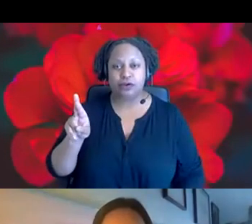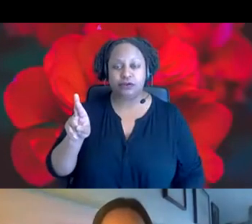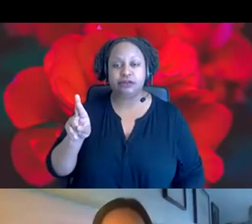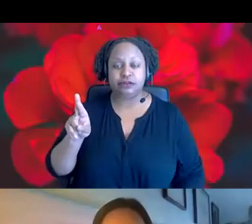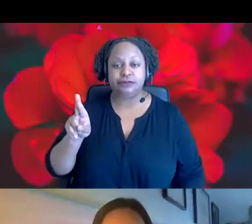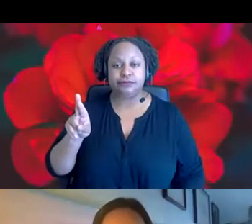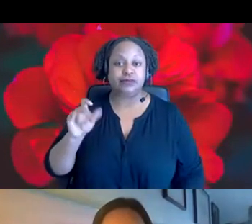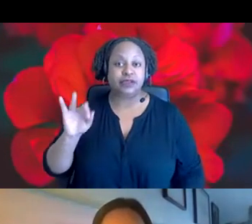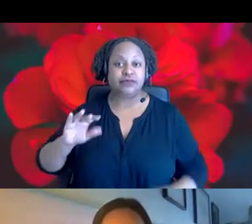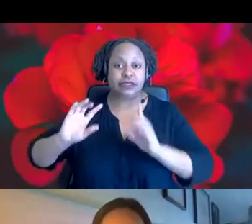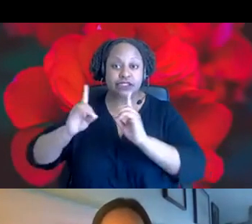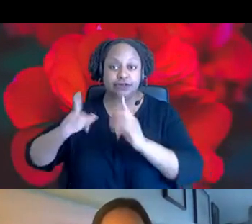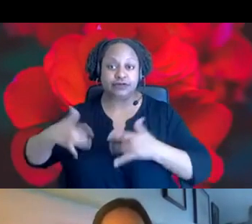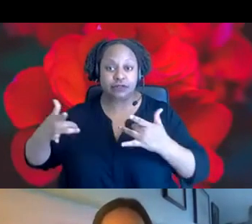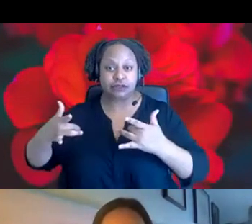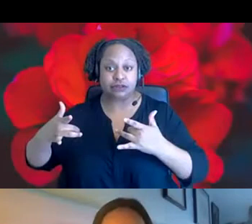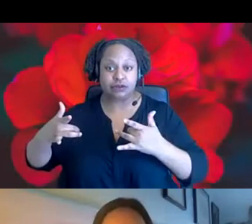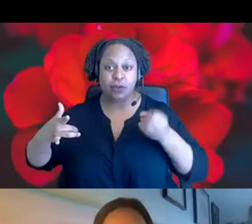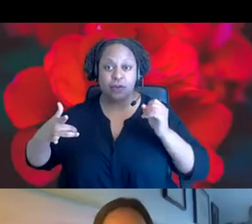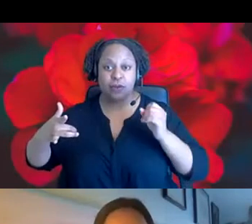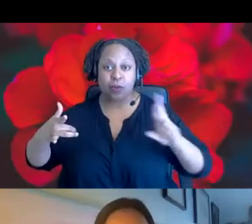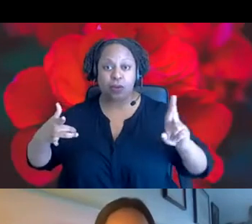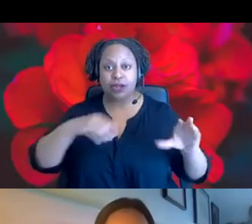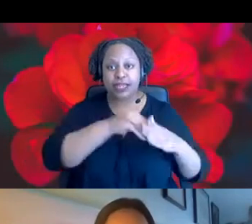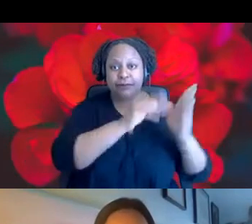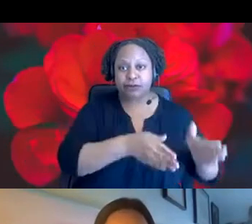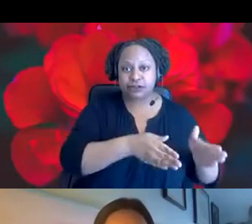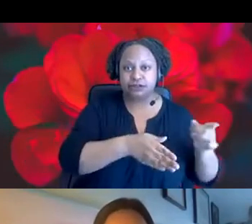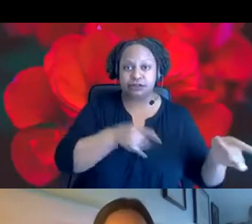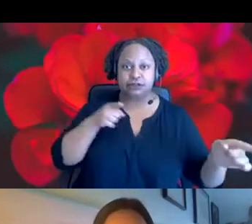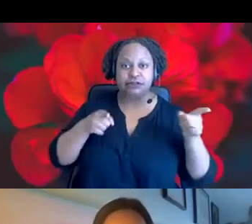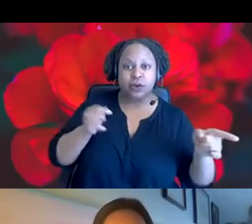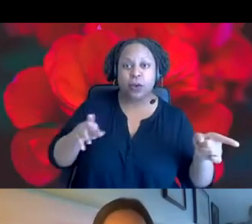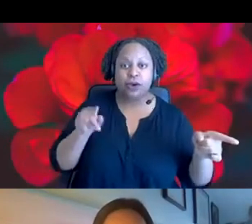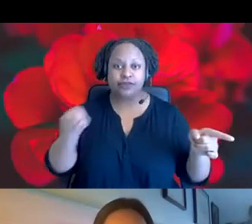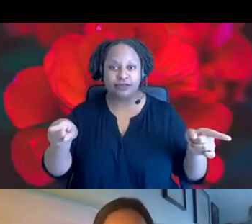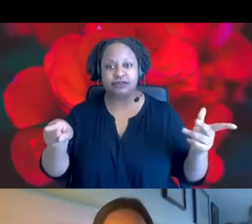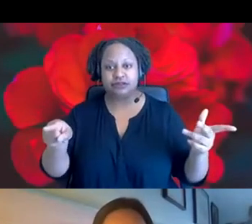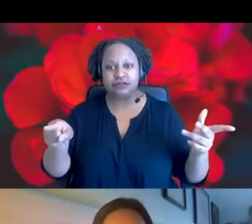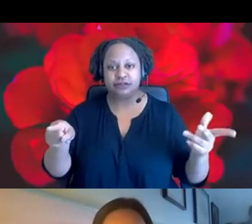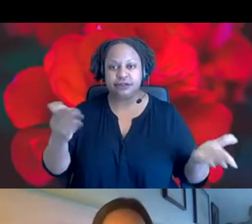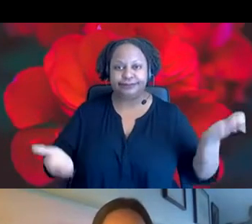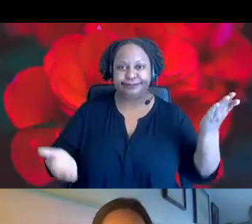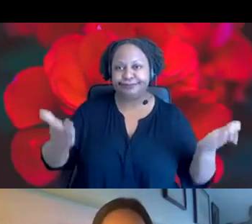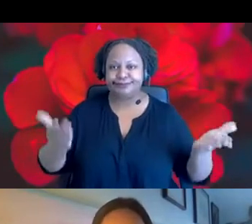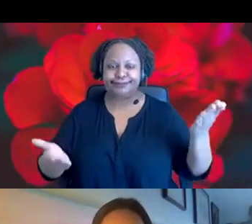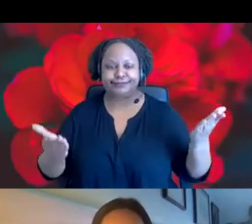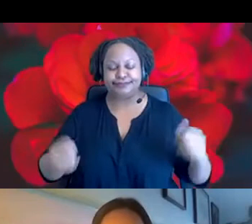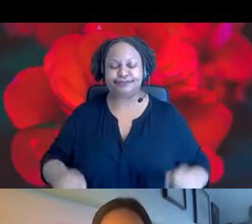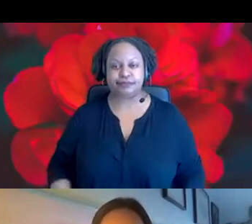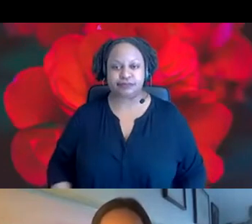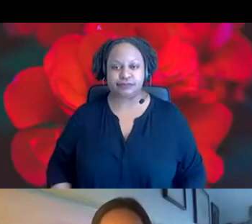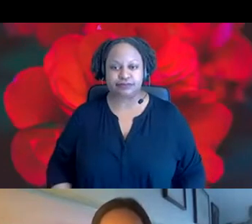digital events versus in-person events, as if that's a real dichotomy, right?